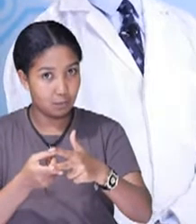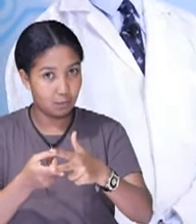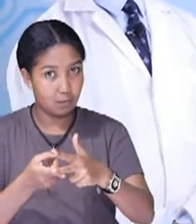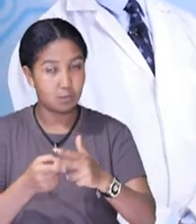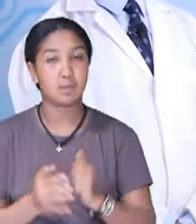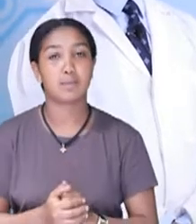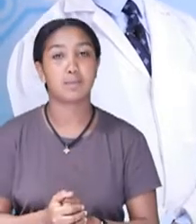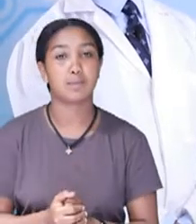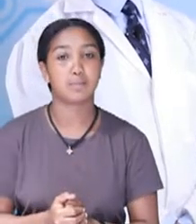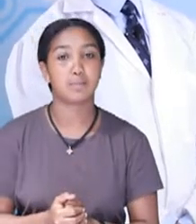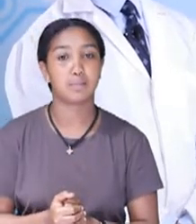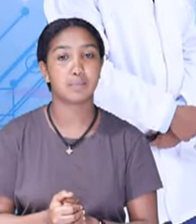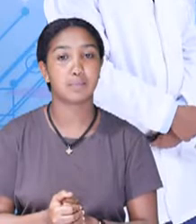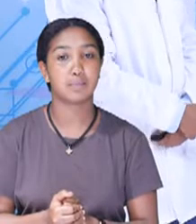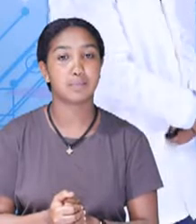creationism theory,